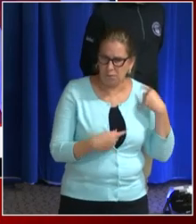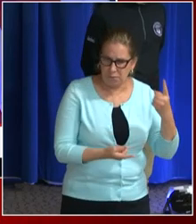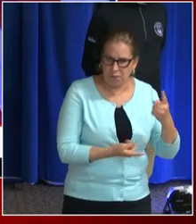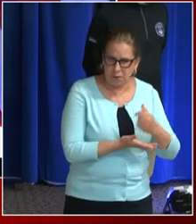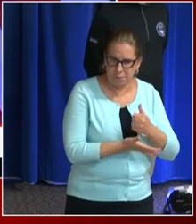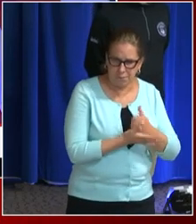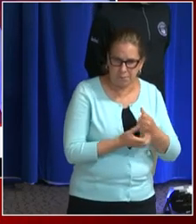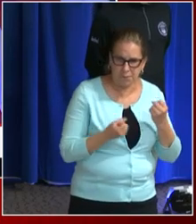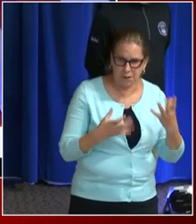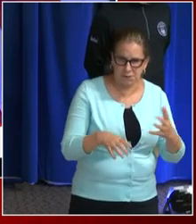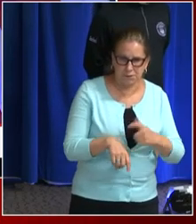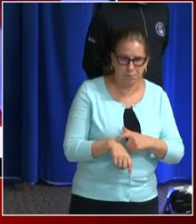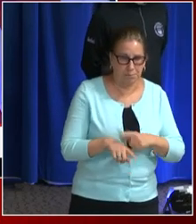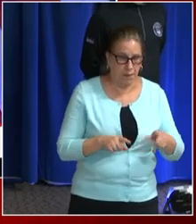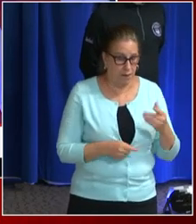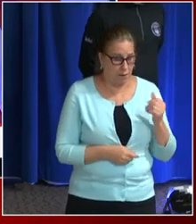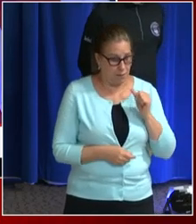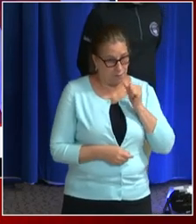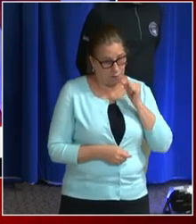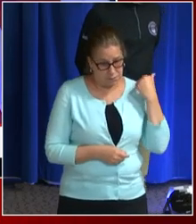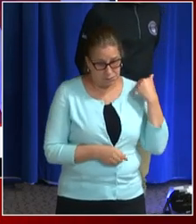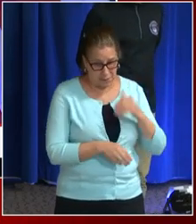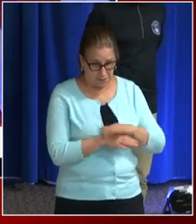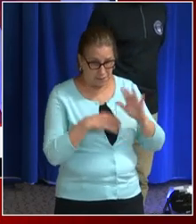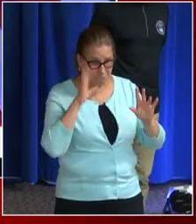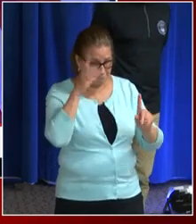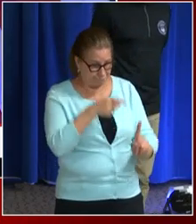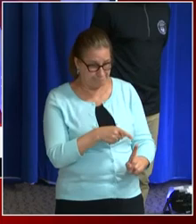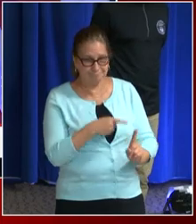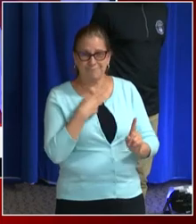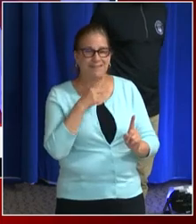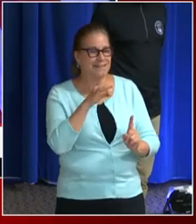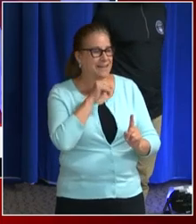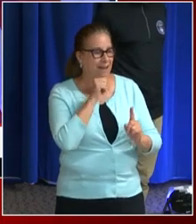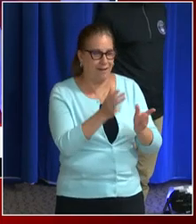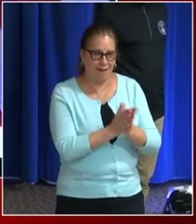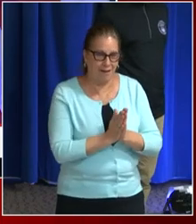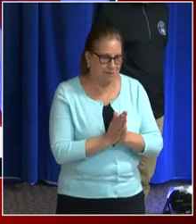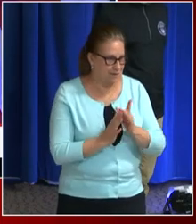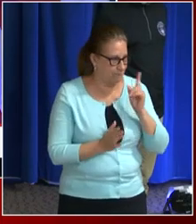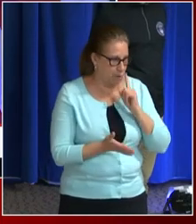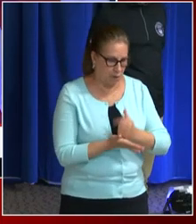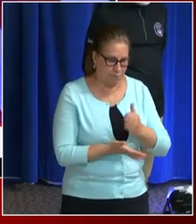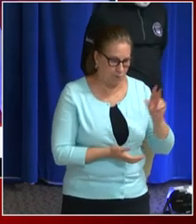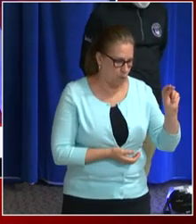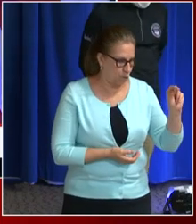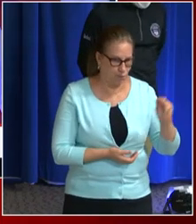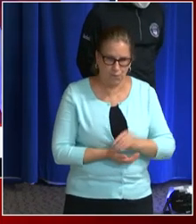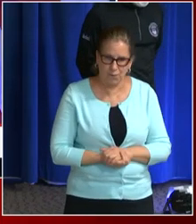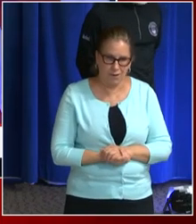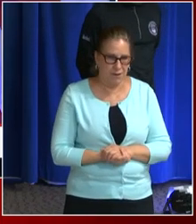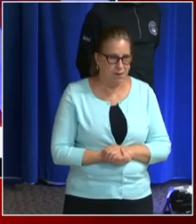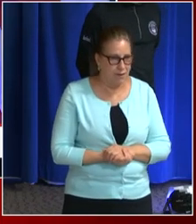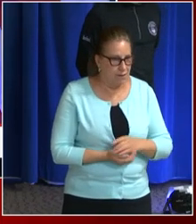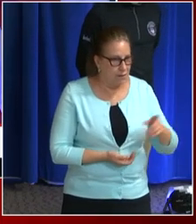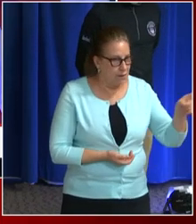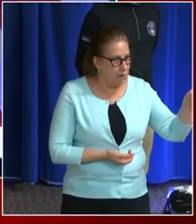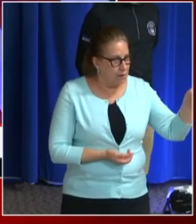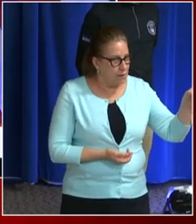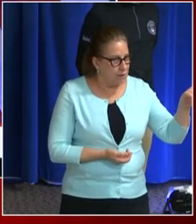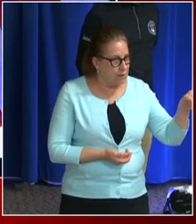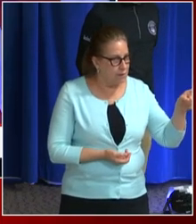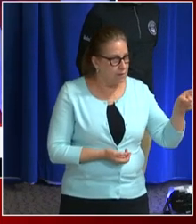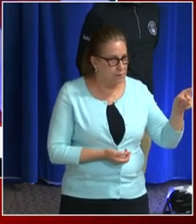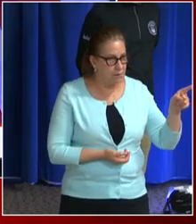any police department or any state National Guard. But do you have a comment on the fact that they pulled their officers out because of